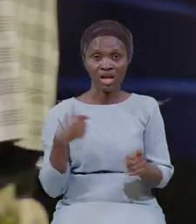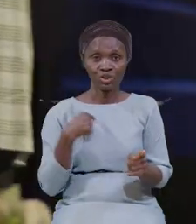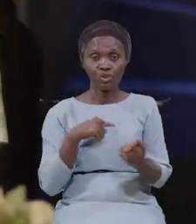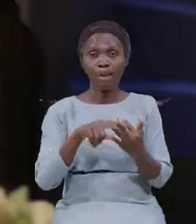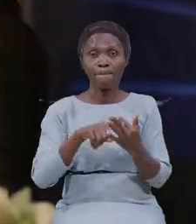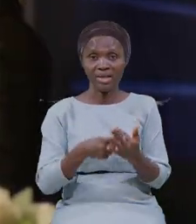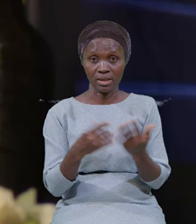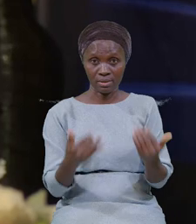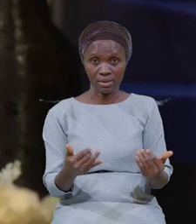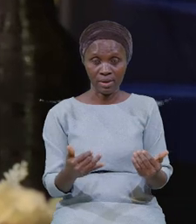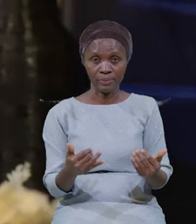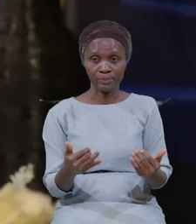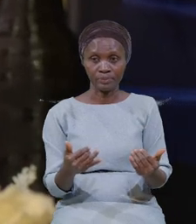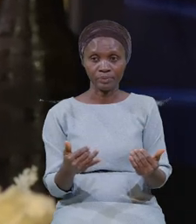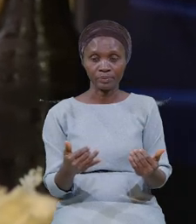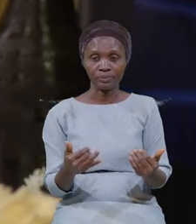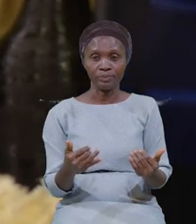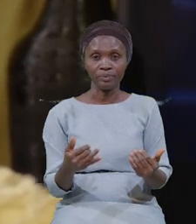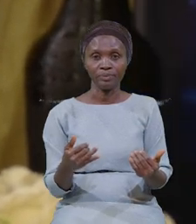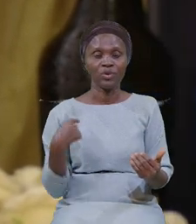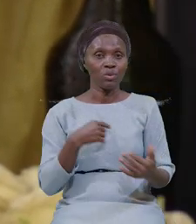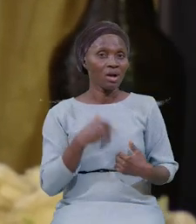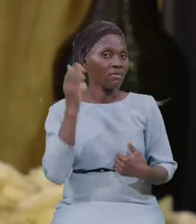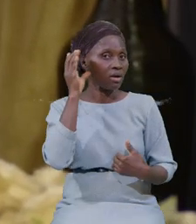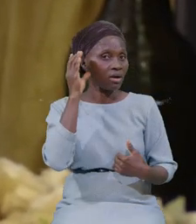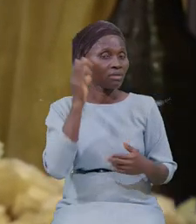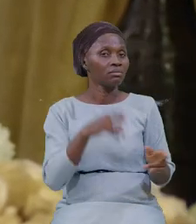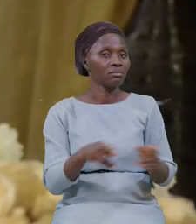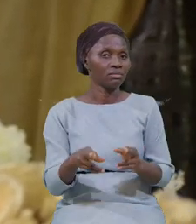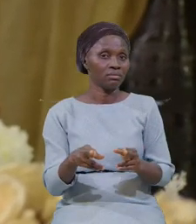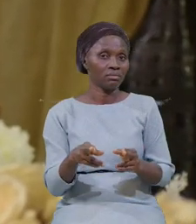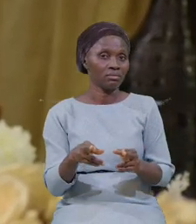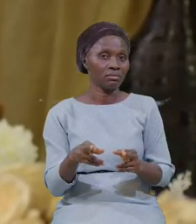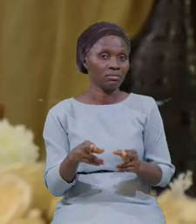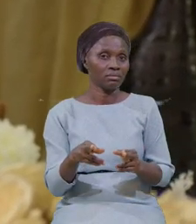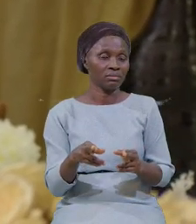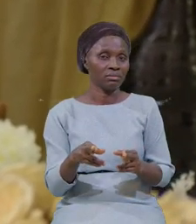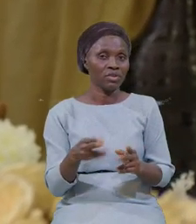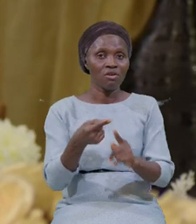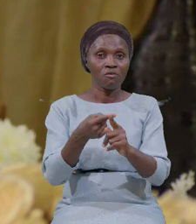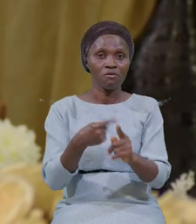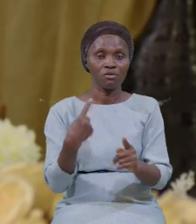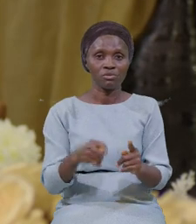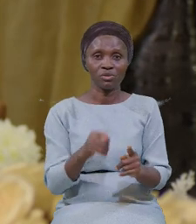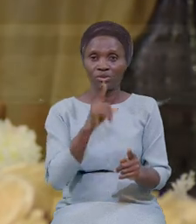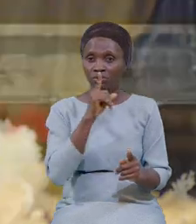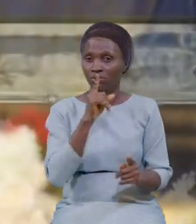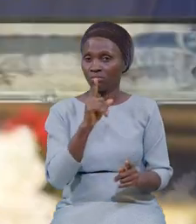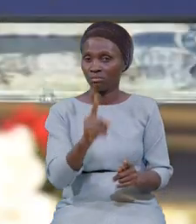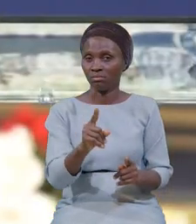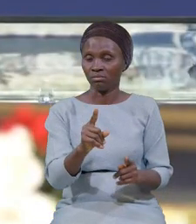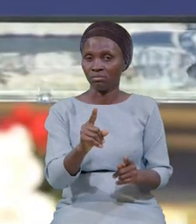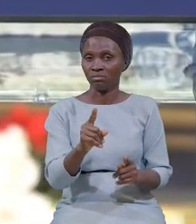begin tonight, we have already heard from real change